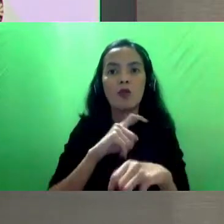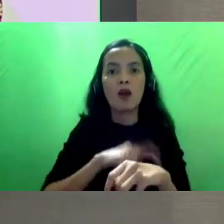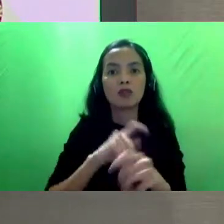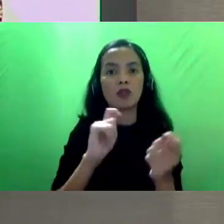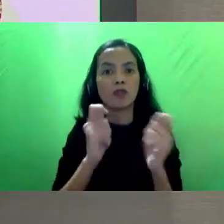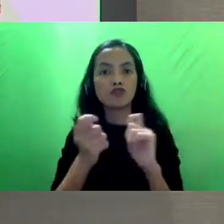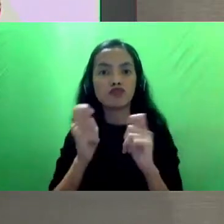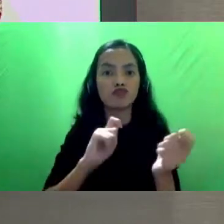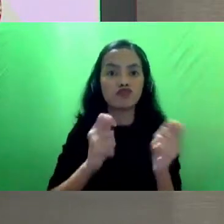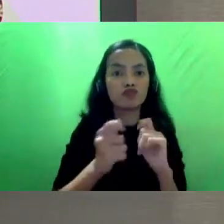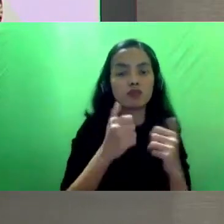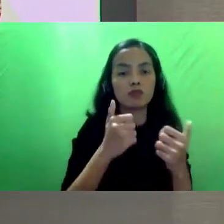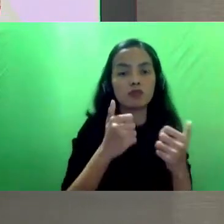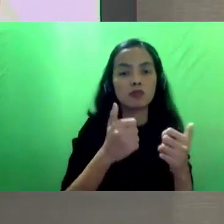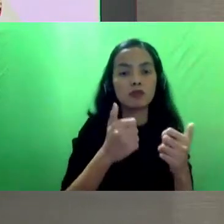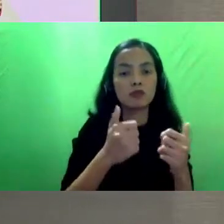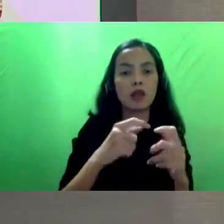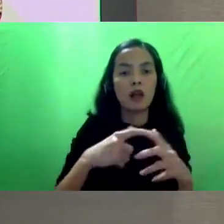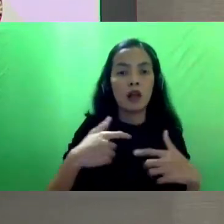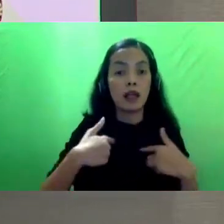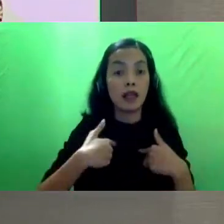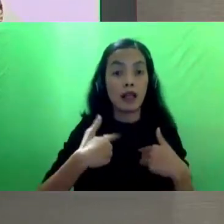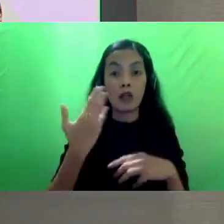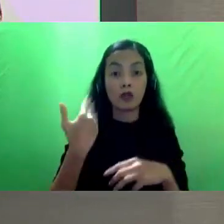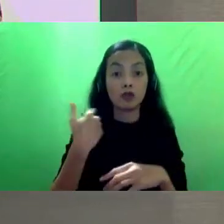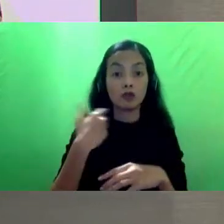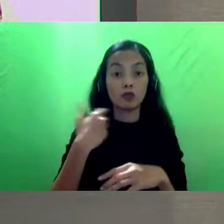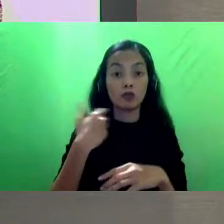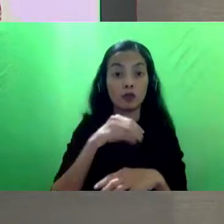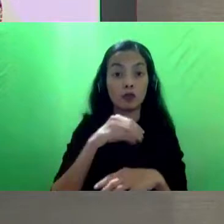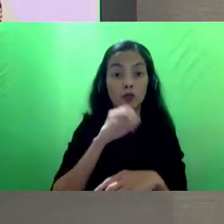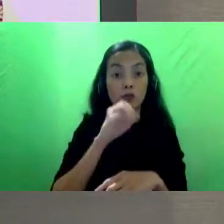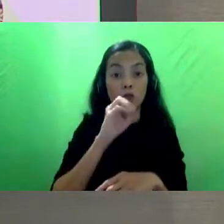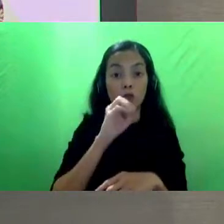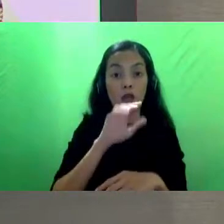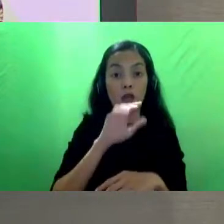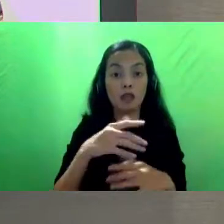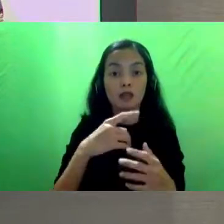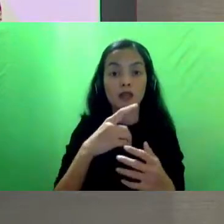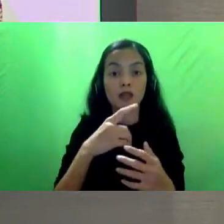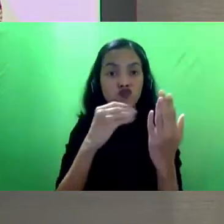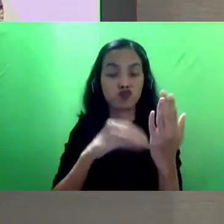what I said before is related with the regular updating, but our social